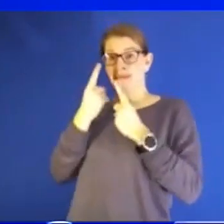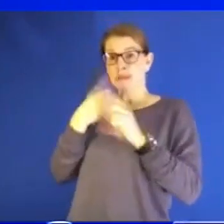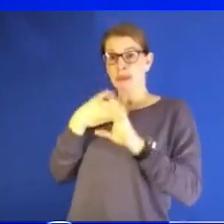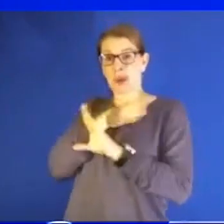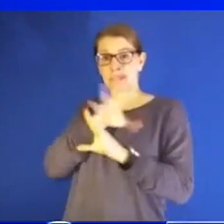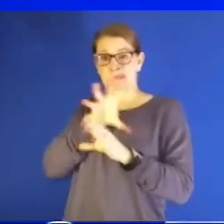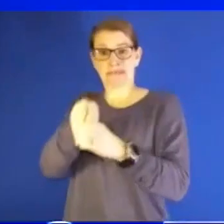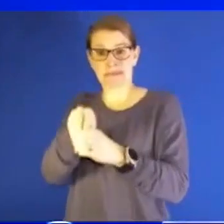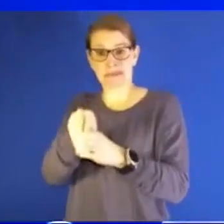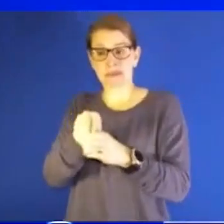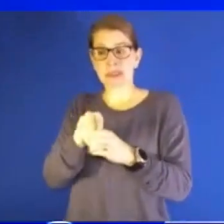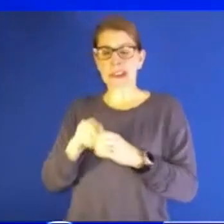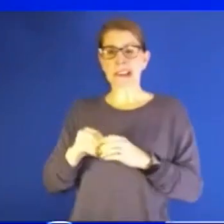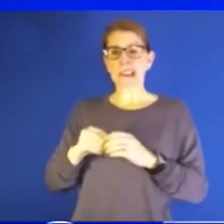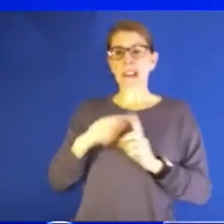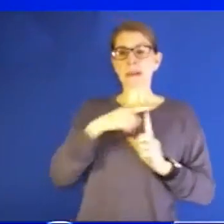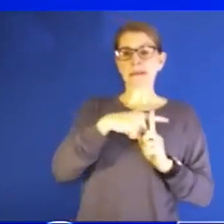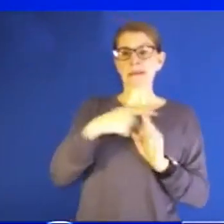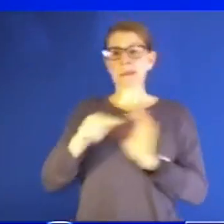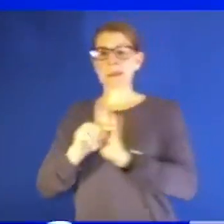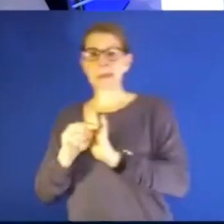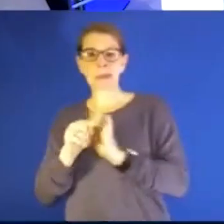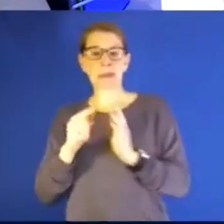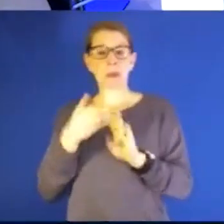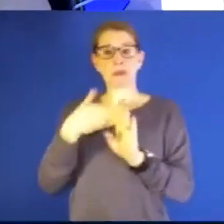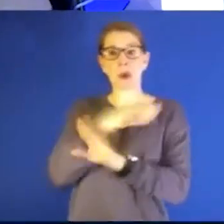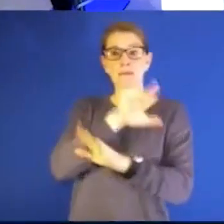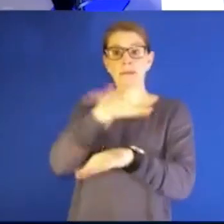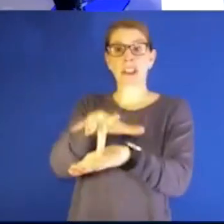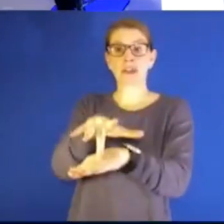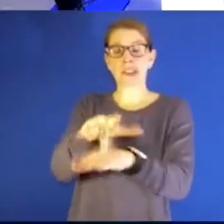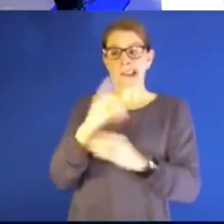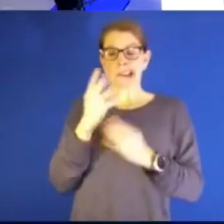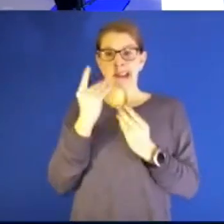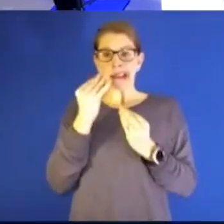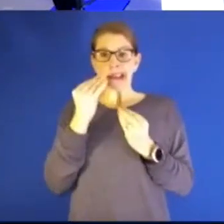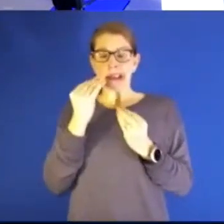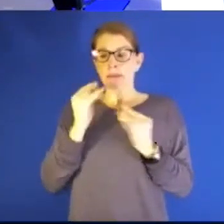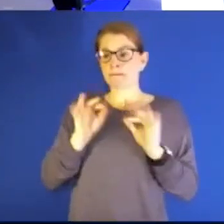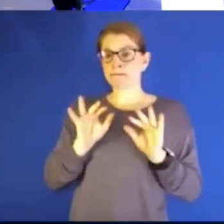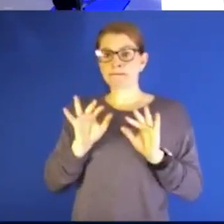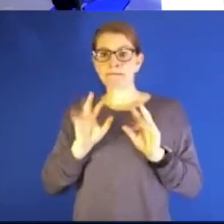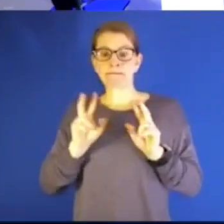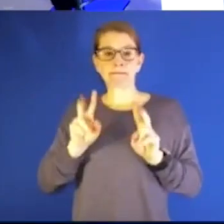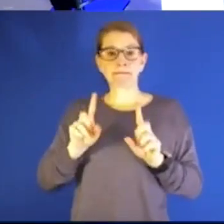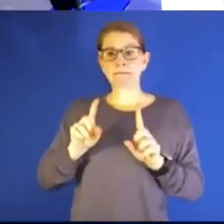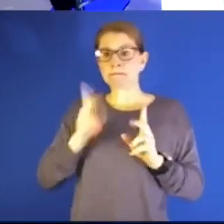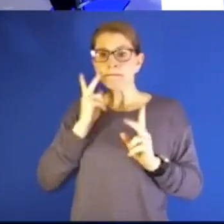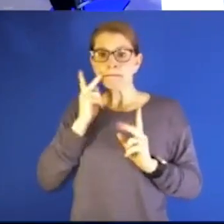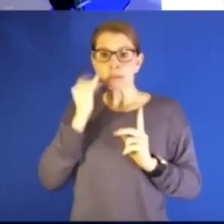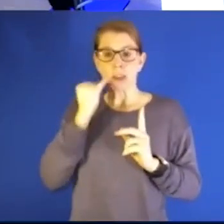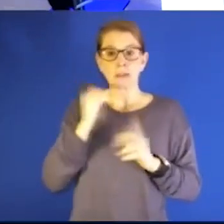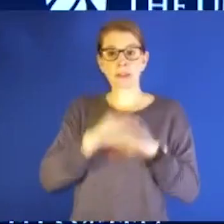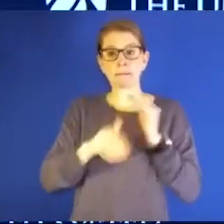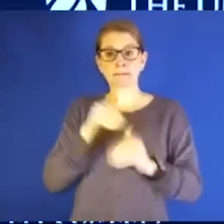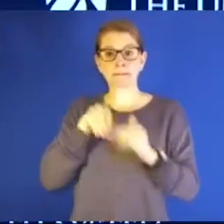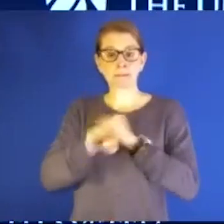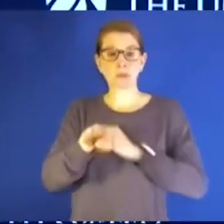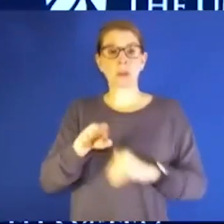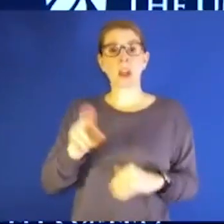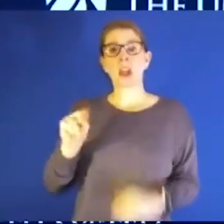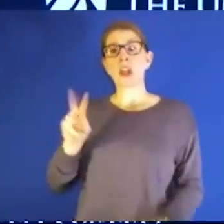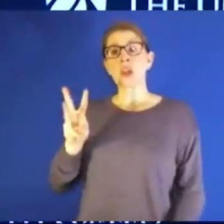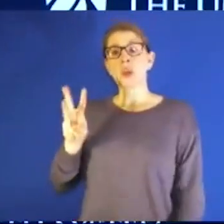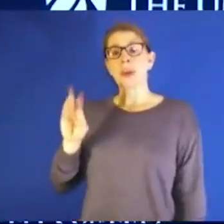those risks and benefits of anything you may be doing. I think a couple of interesting articles were published yesterday in the New England Journal. One was looking at a